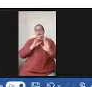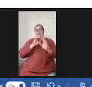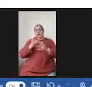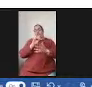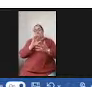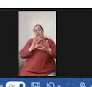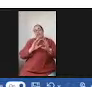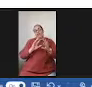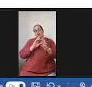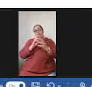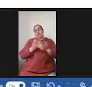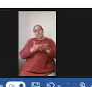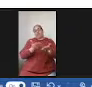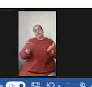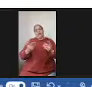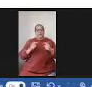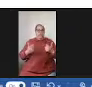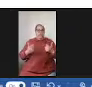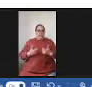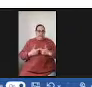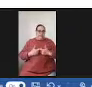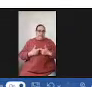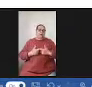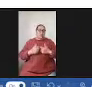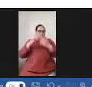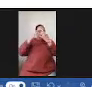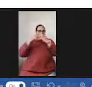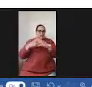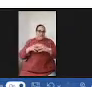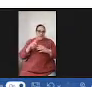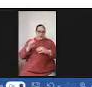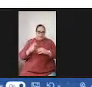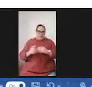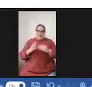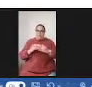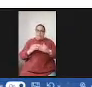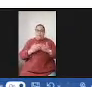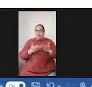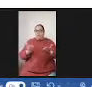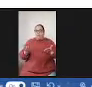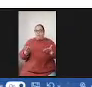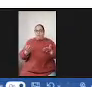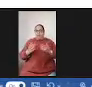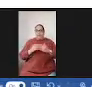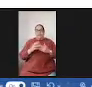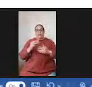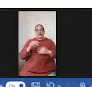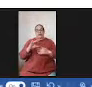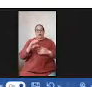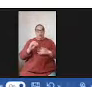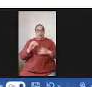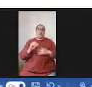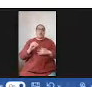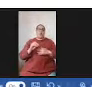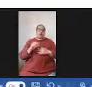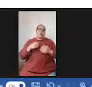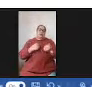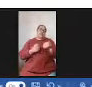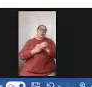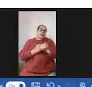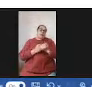report, to the committee to be considered. Members, Member Maseko. I move that we support the report,